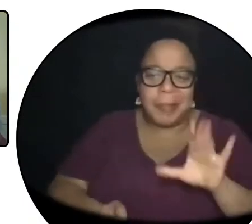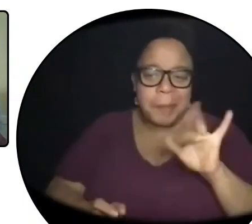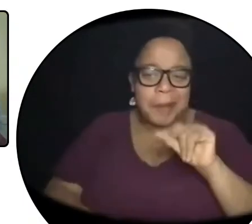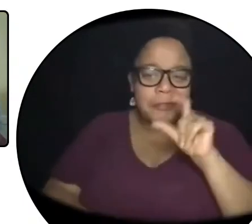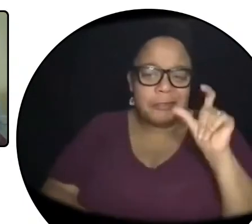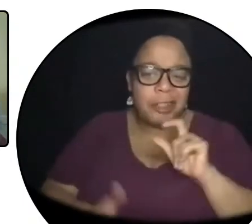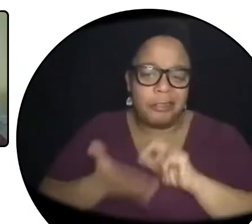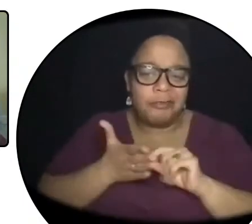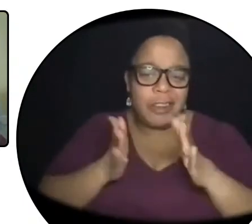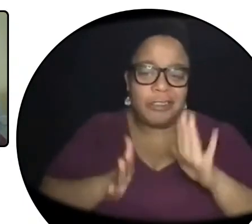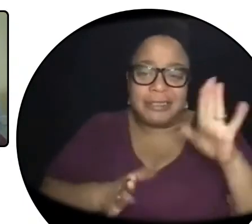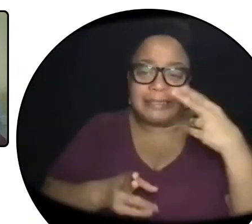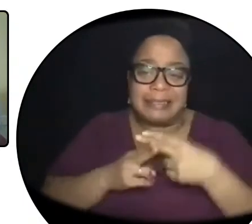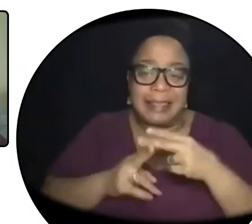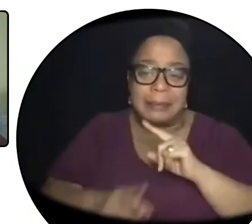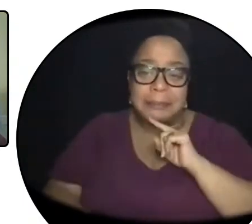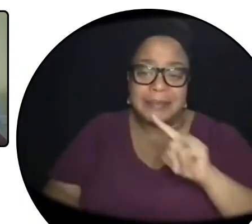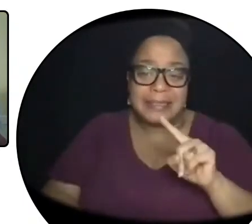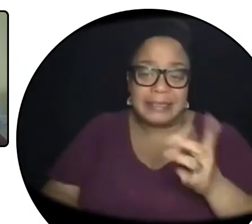Okay, I have,